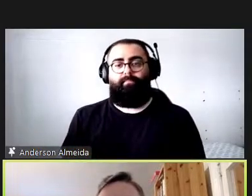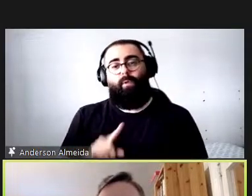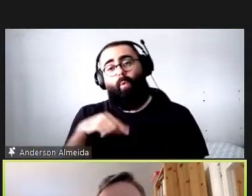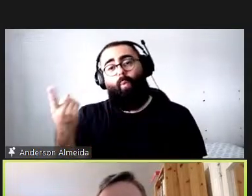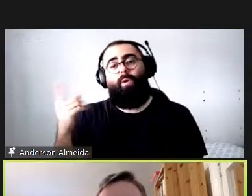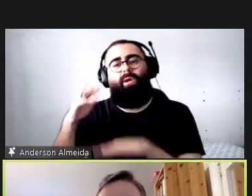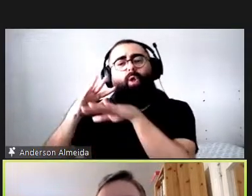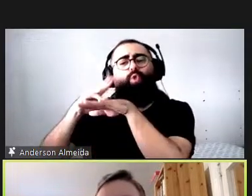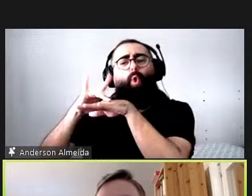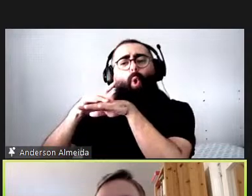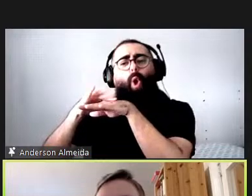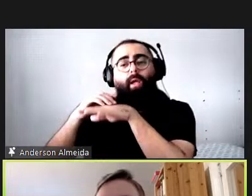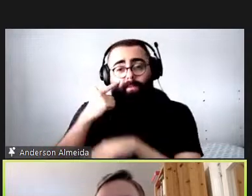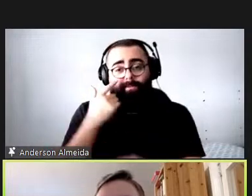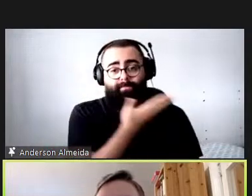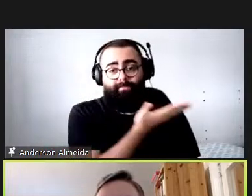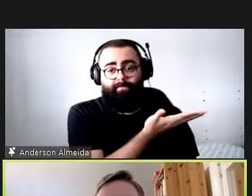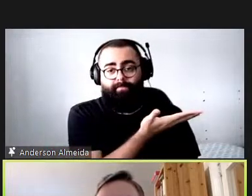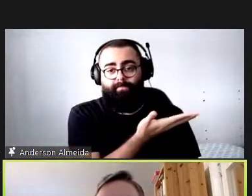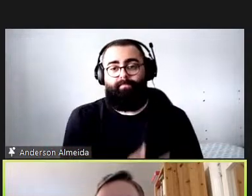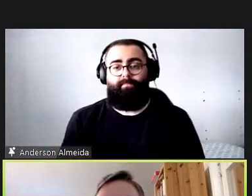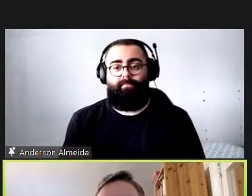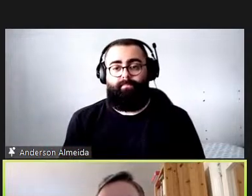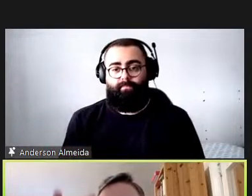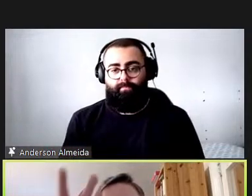which looks like this.